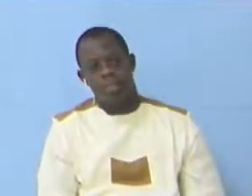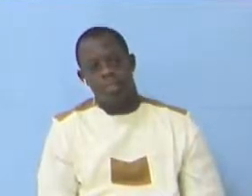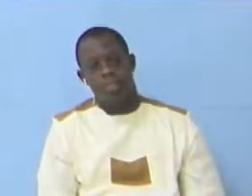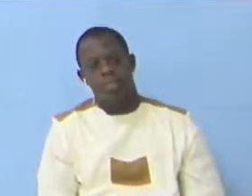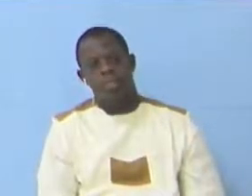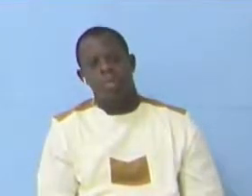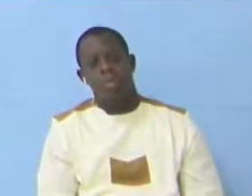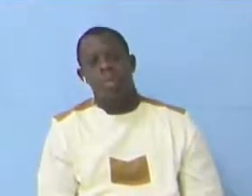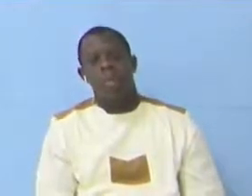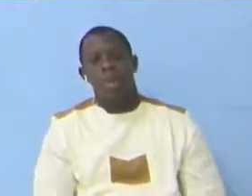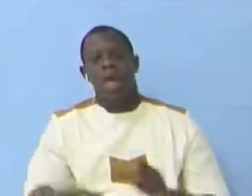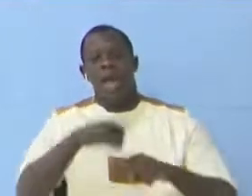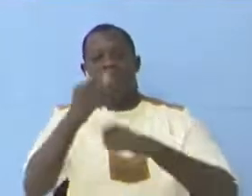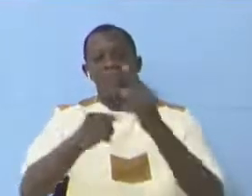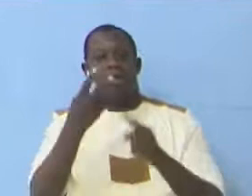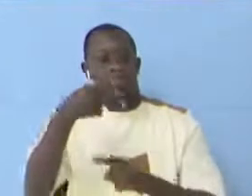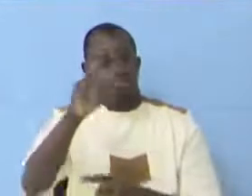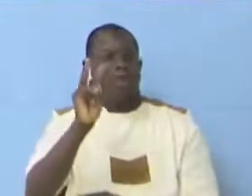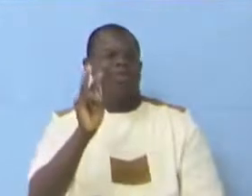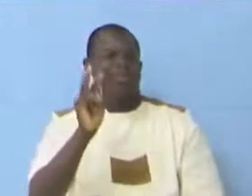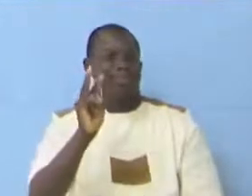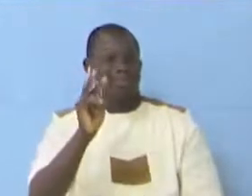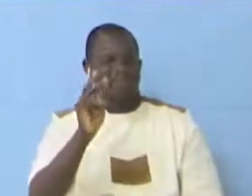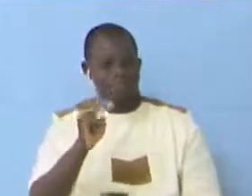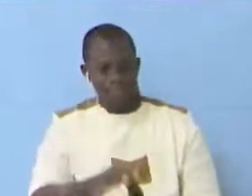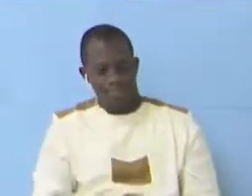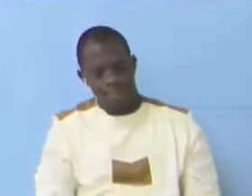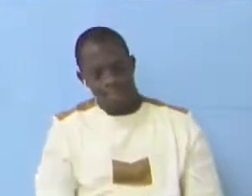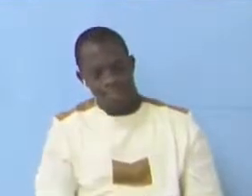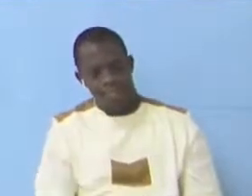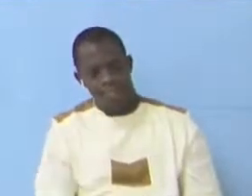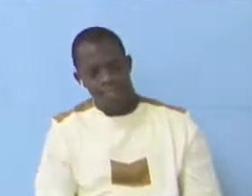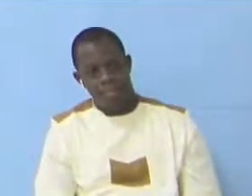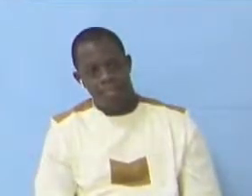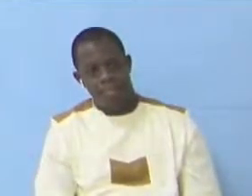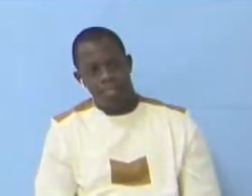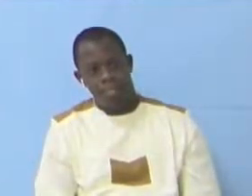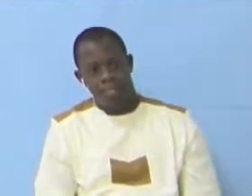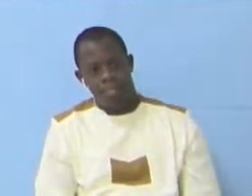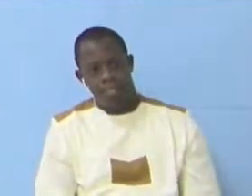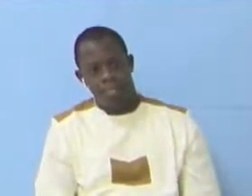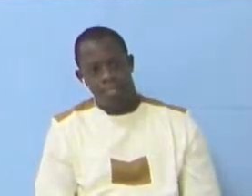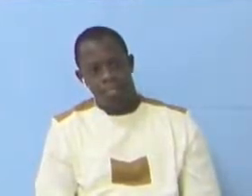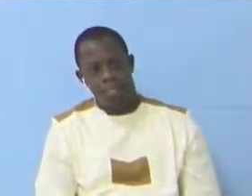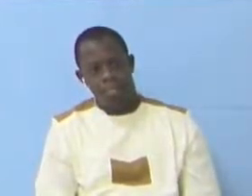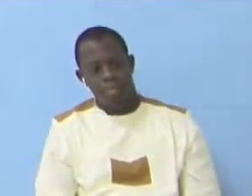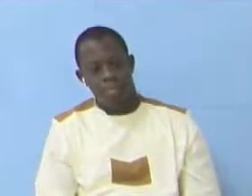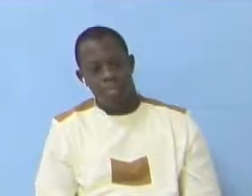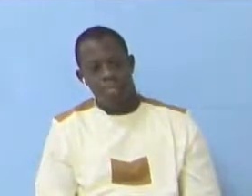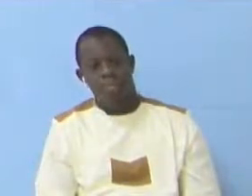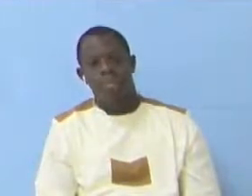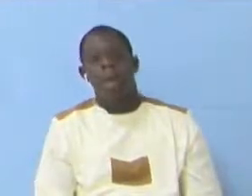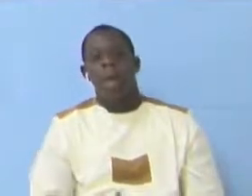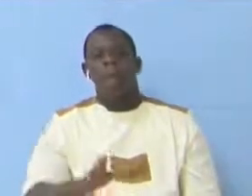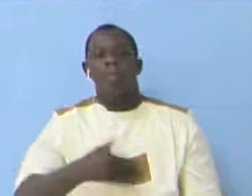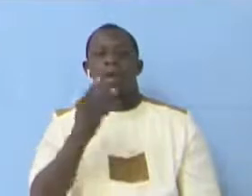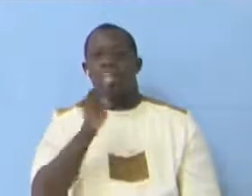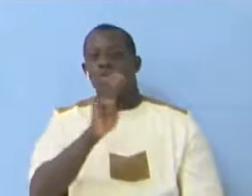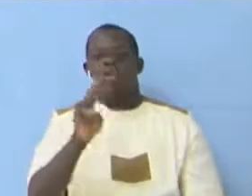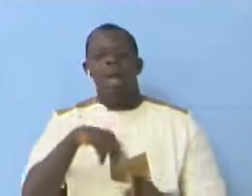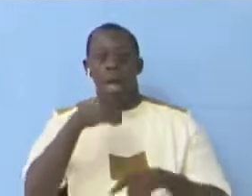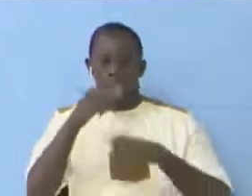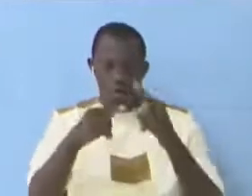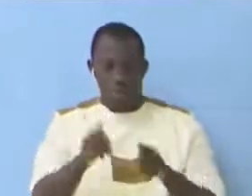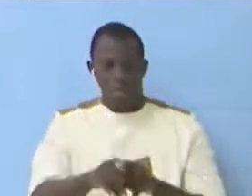is after midnight, pretty much. Loolu gannaaw xaaji guddi la. It may not necessarily be the festivities, but our activities. Yes,